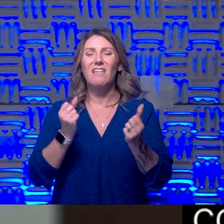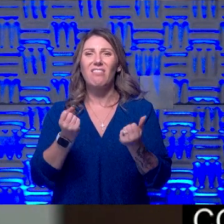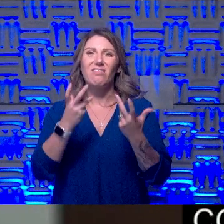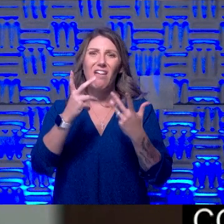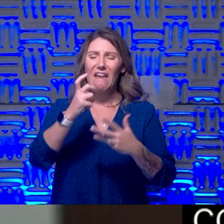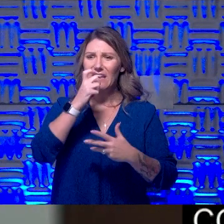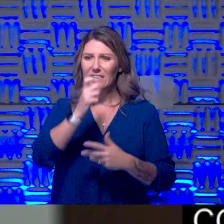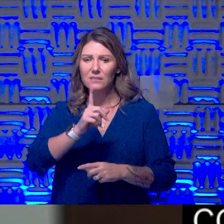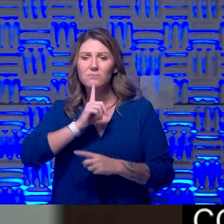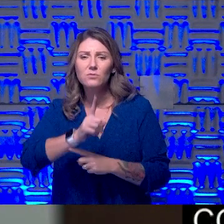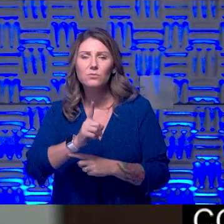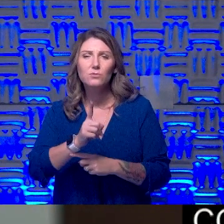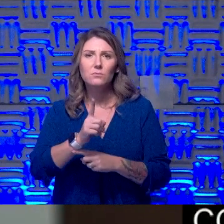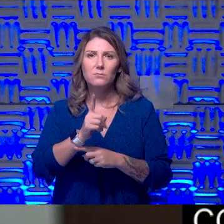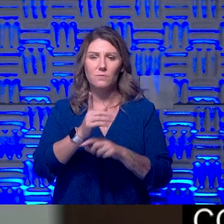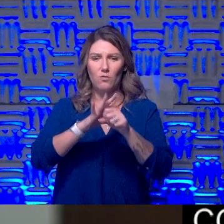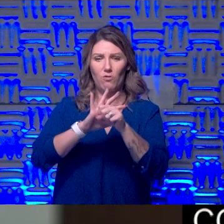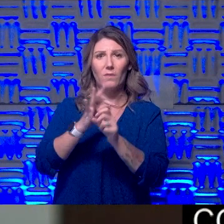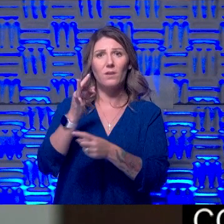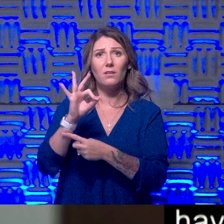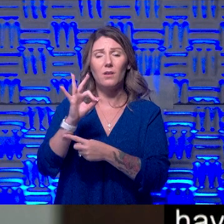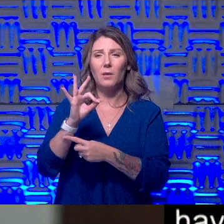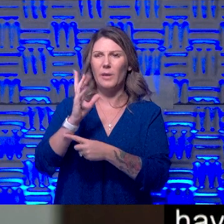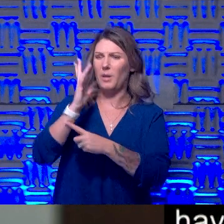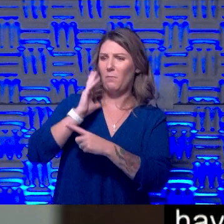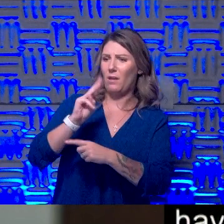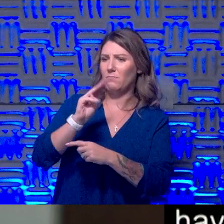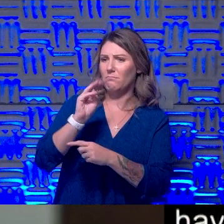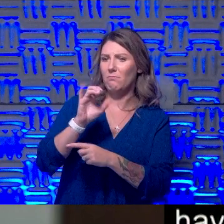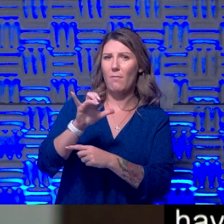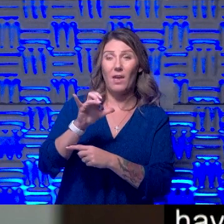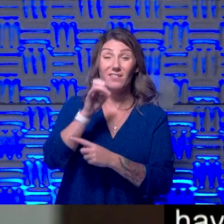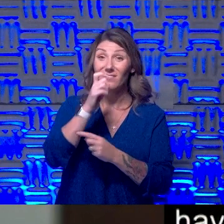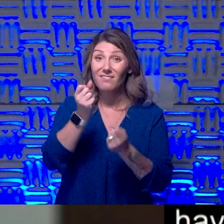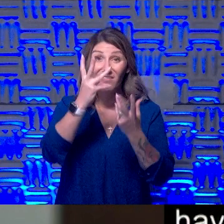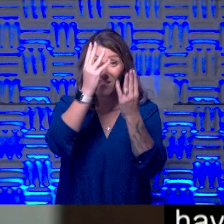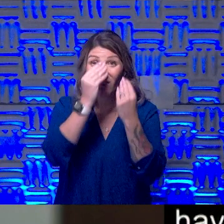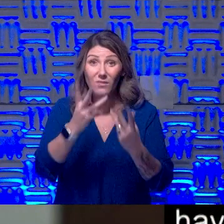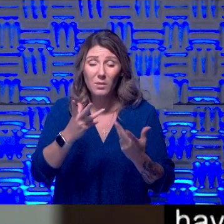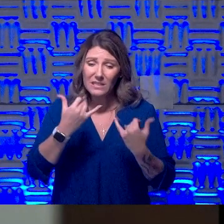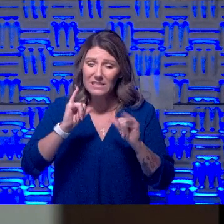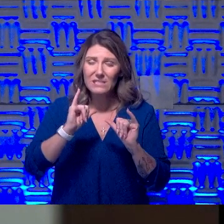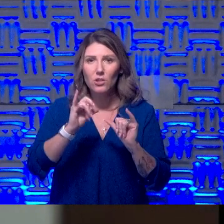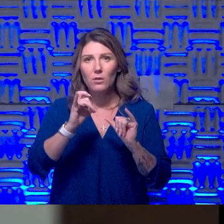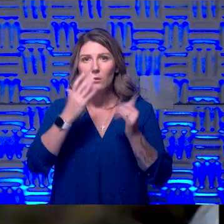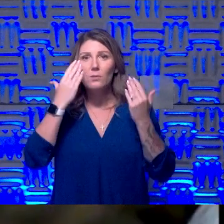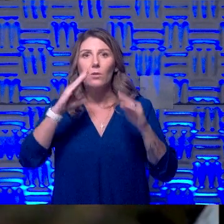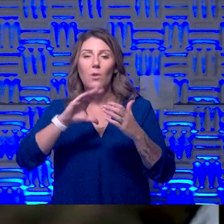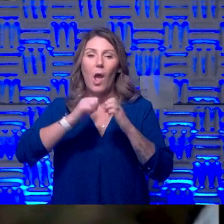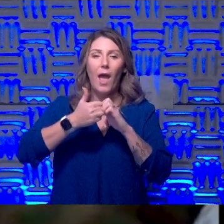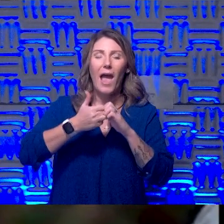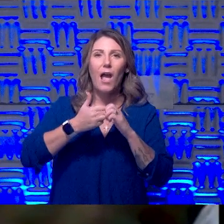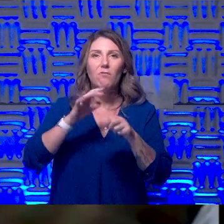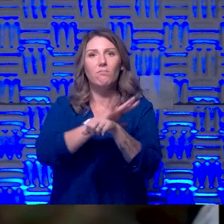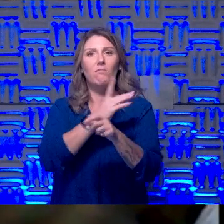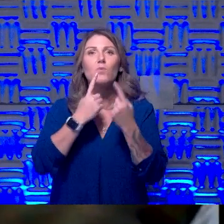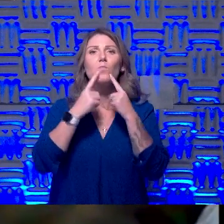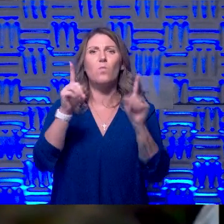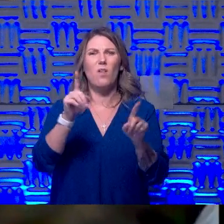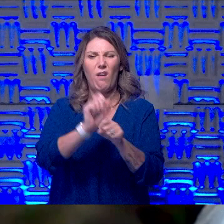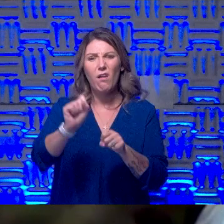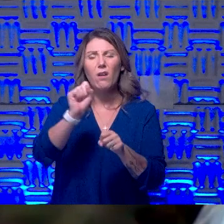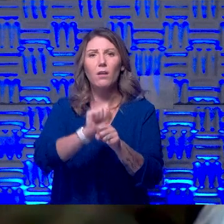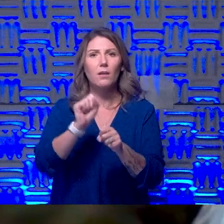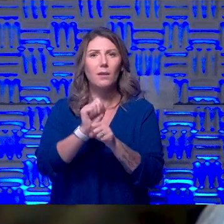with COVID. There's not, back in May we didn't have much information on it, and we still don't know how it works. I don't look at this from like